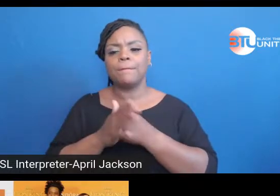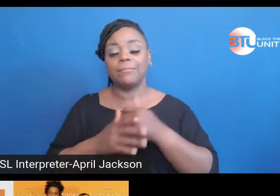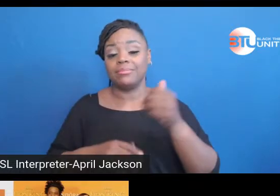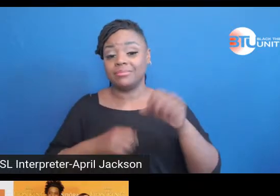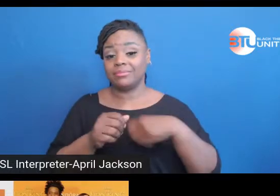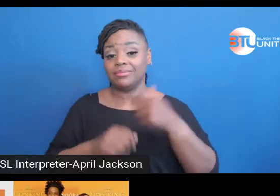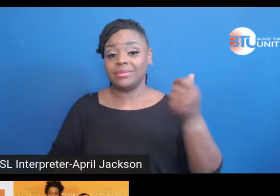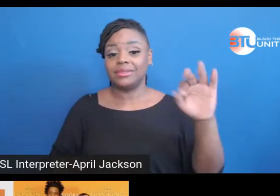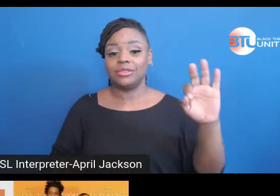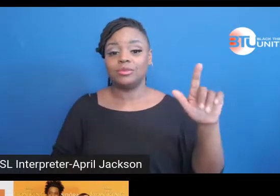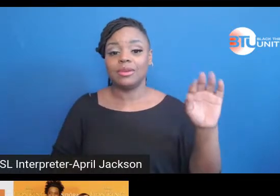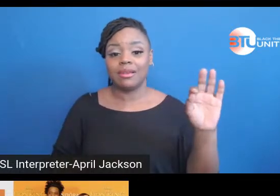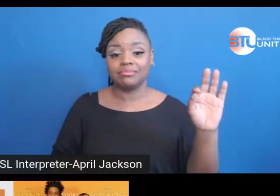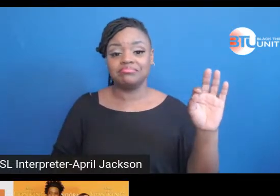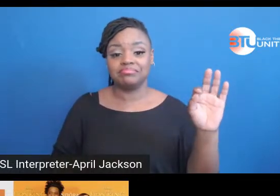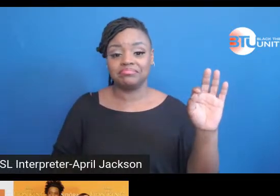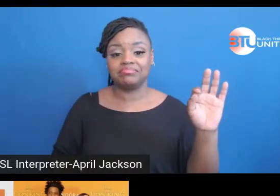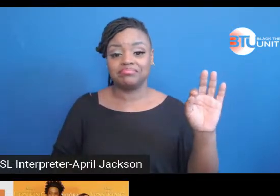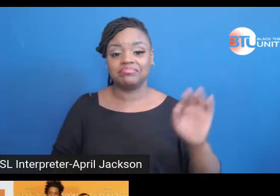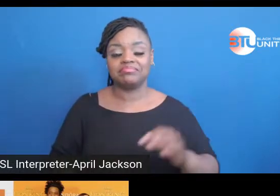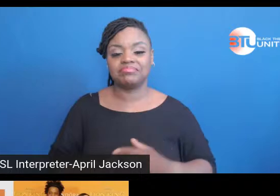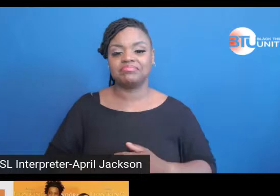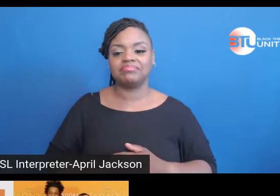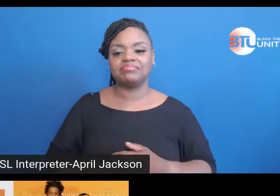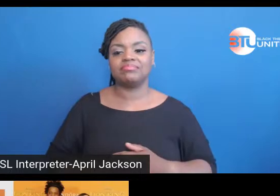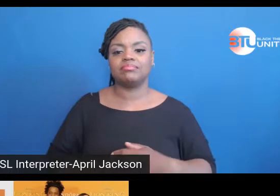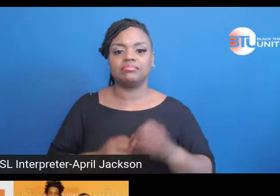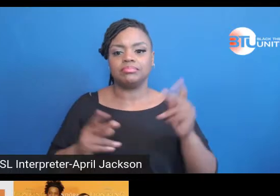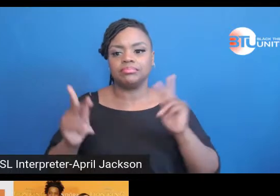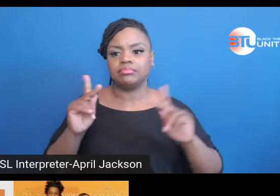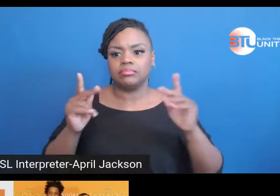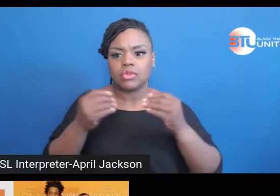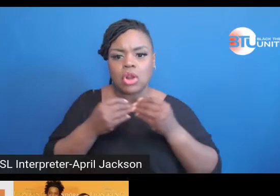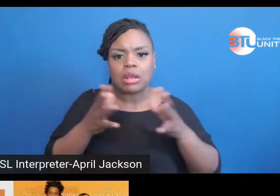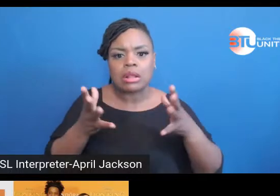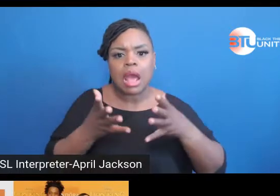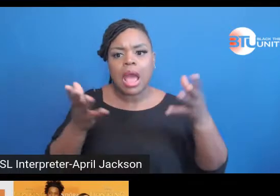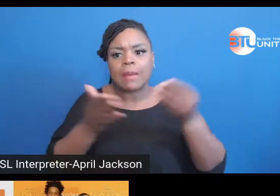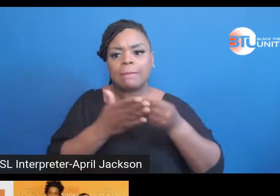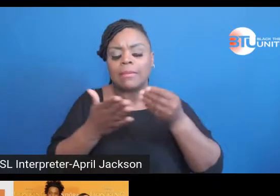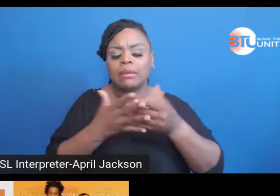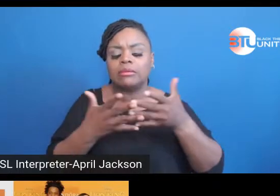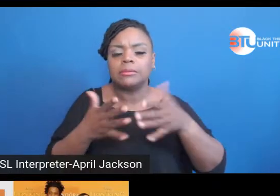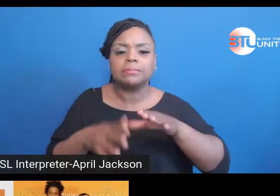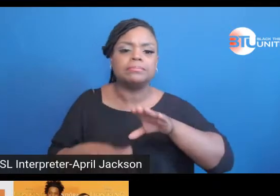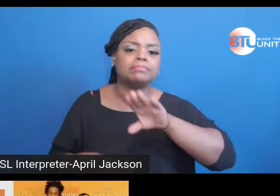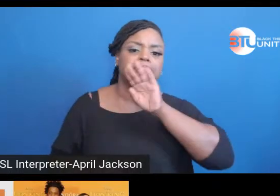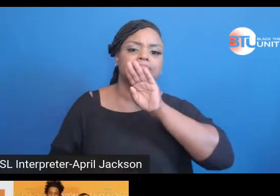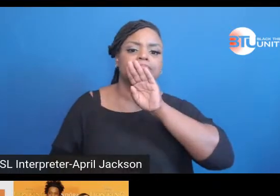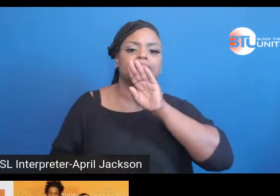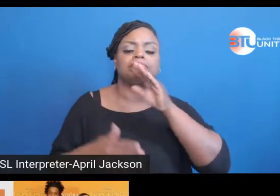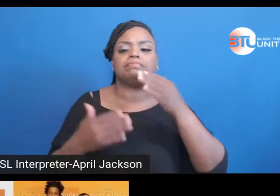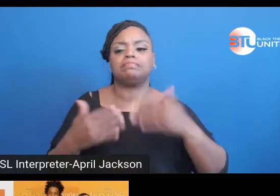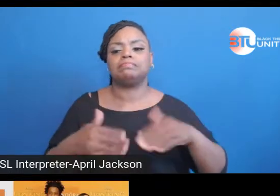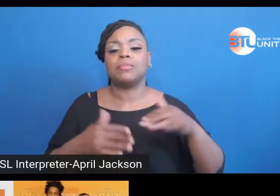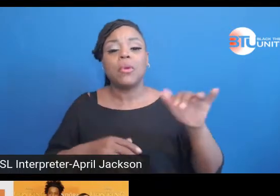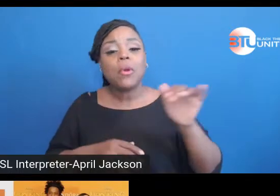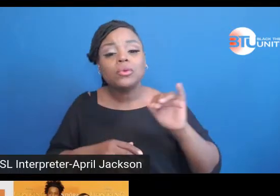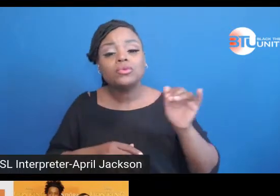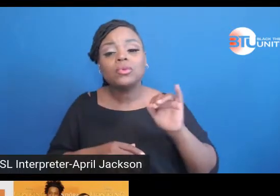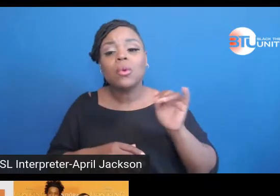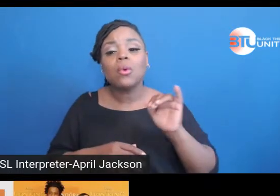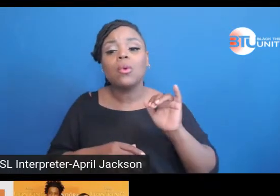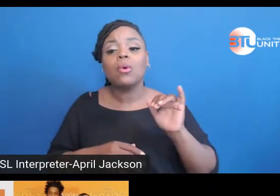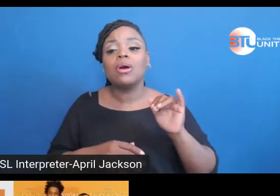in 1929, and where a lot of people lost a lot of money. And then you also had like lots of snake oil salesmen,